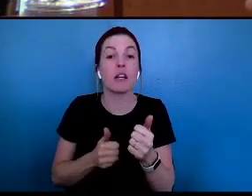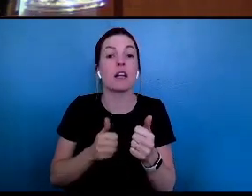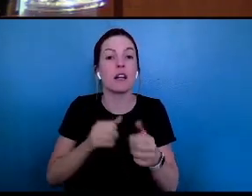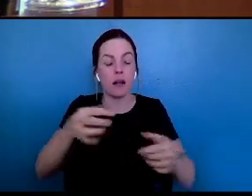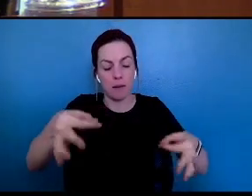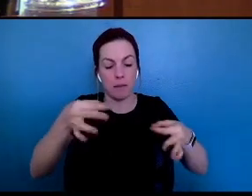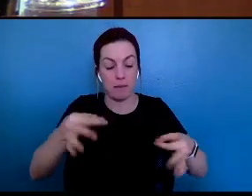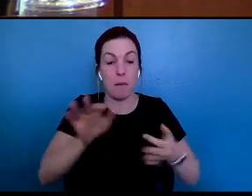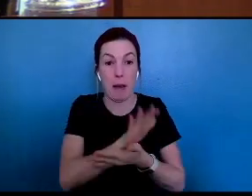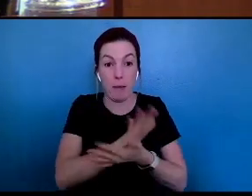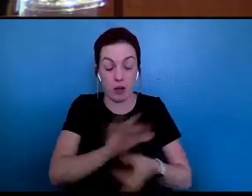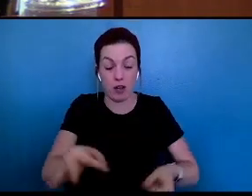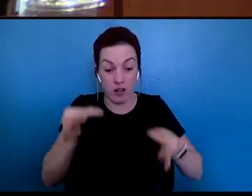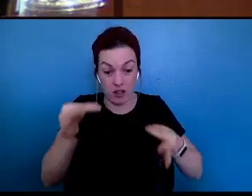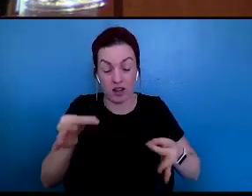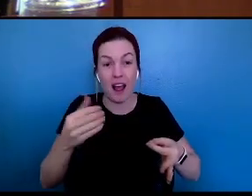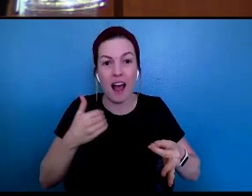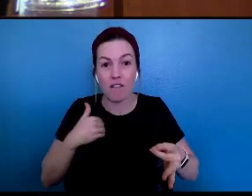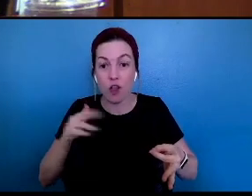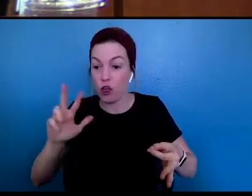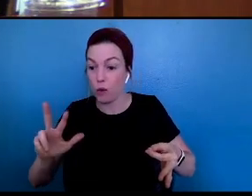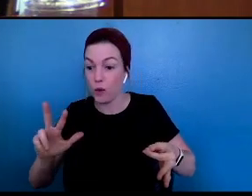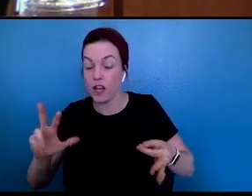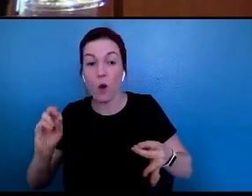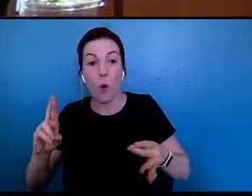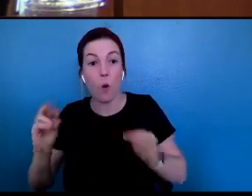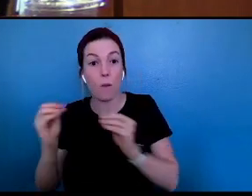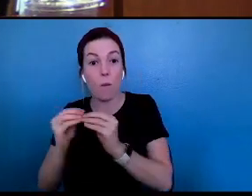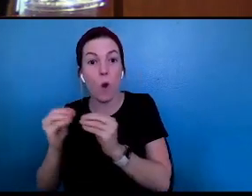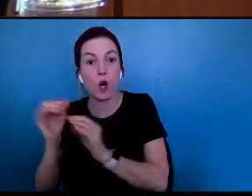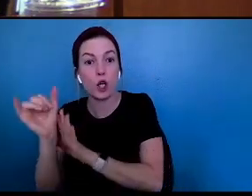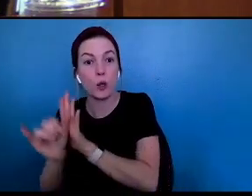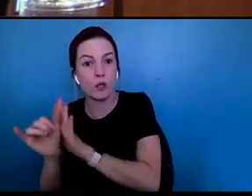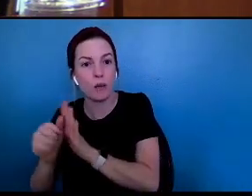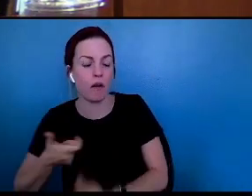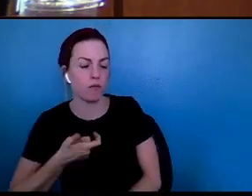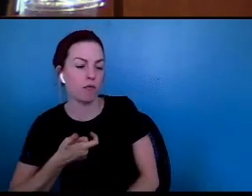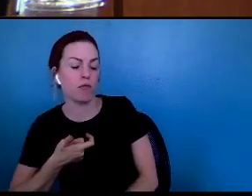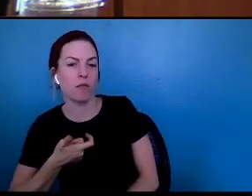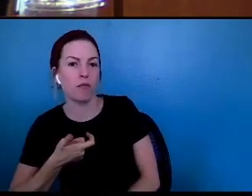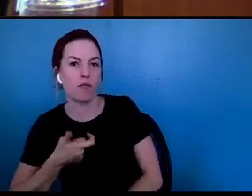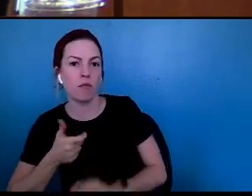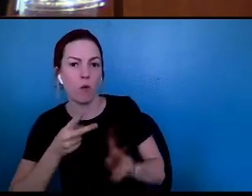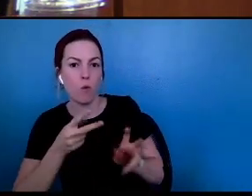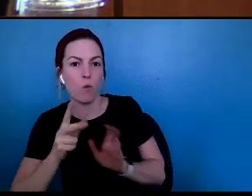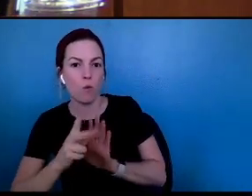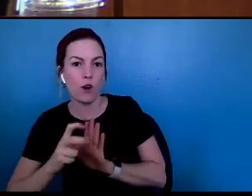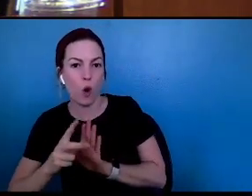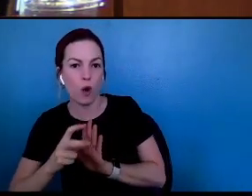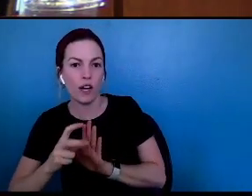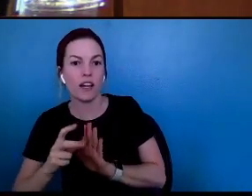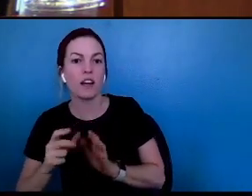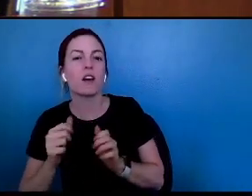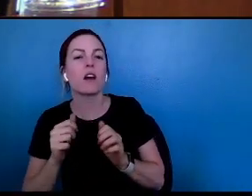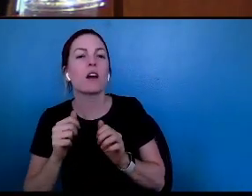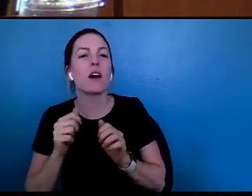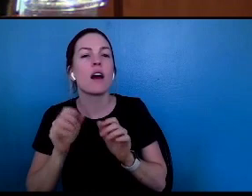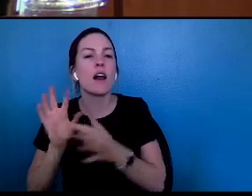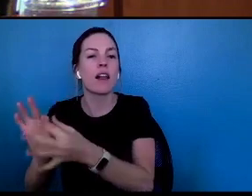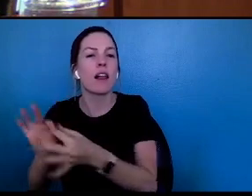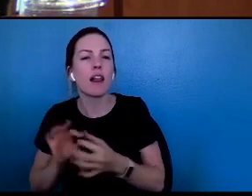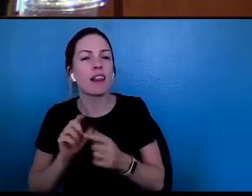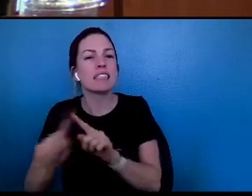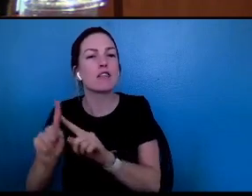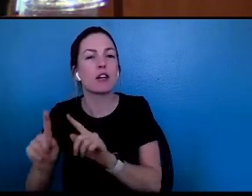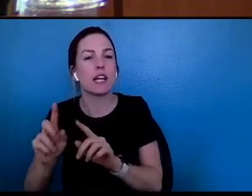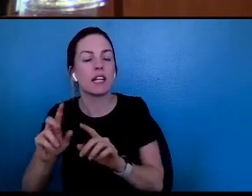like 3 or more YouTubers with recording devices belonging to different parties. We have 3 major parties. And each count